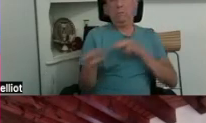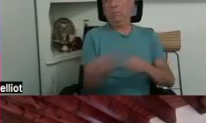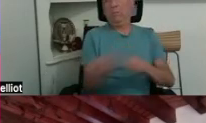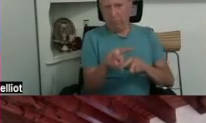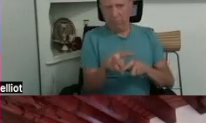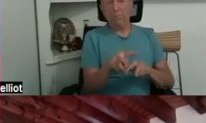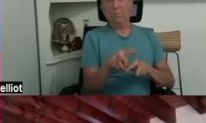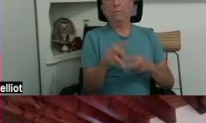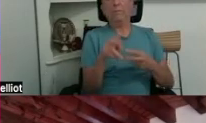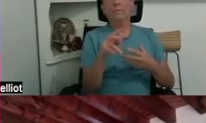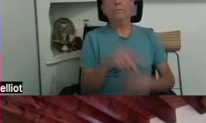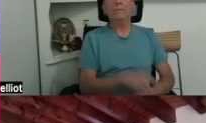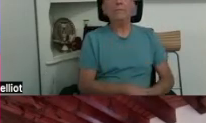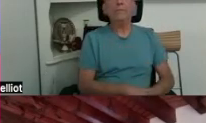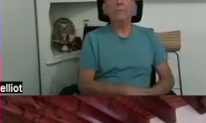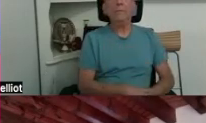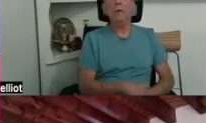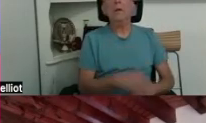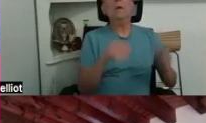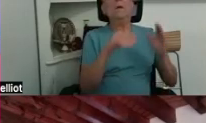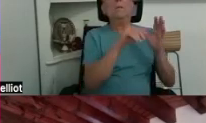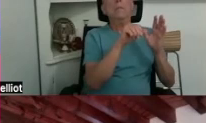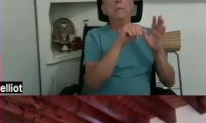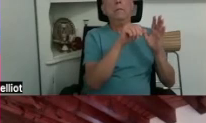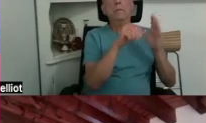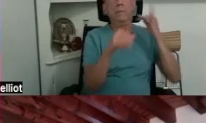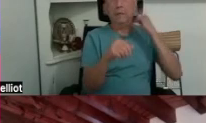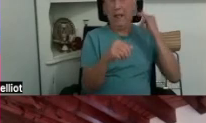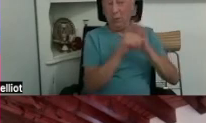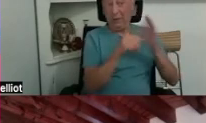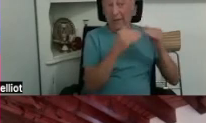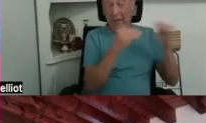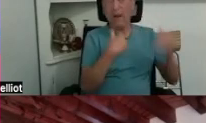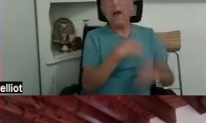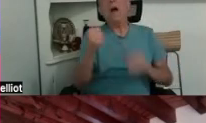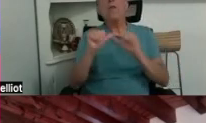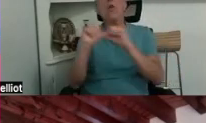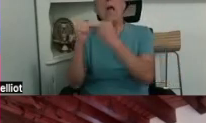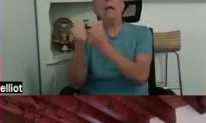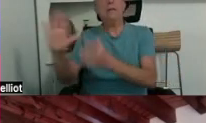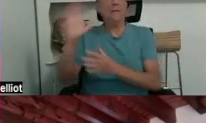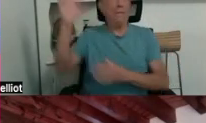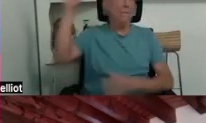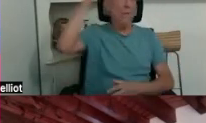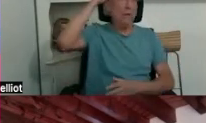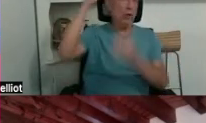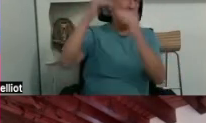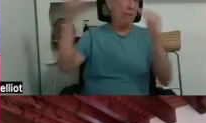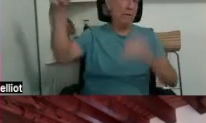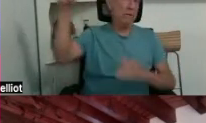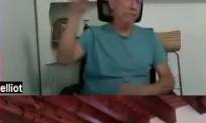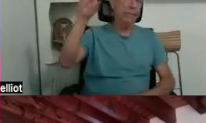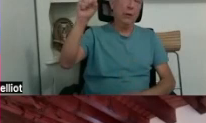etc. In addition to the state level agencies, there's agencies that operate at the federal level, the U.S. Department of